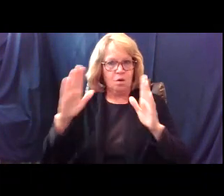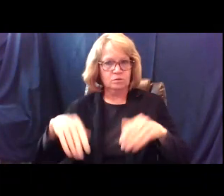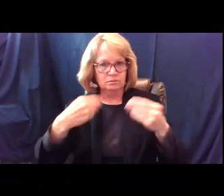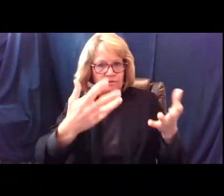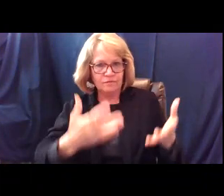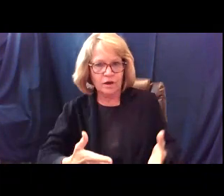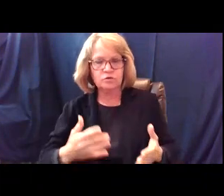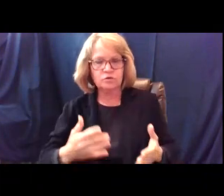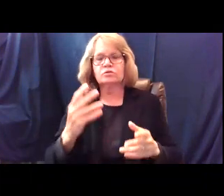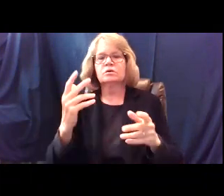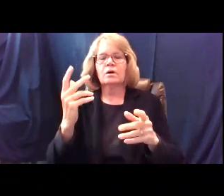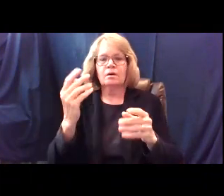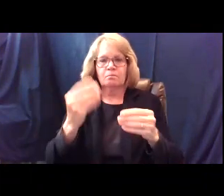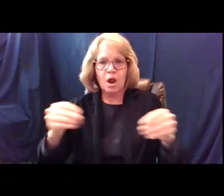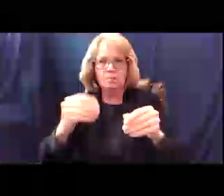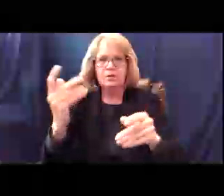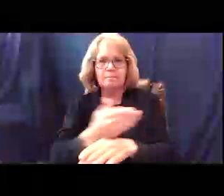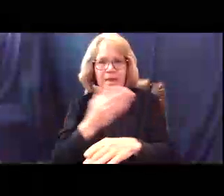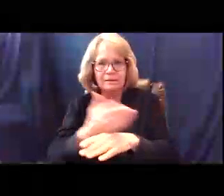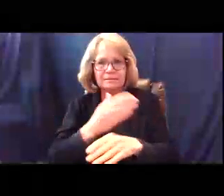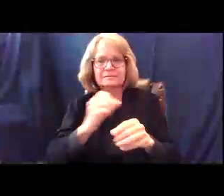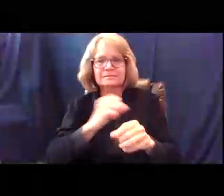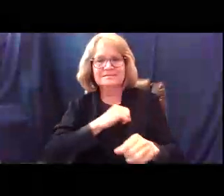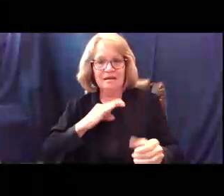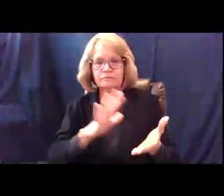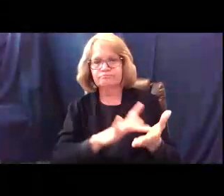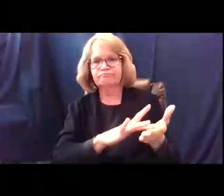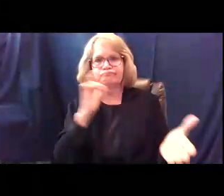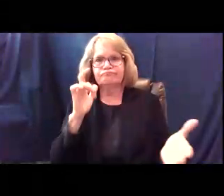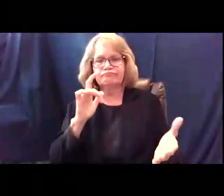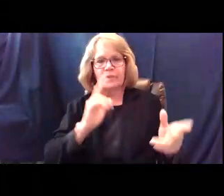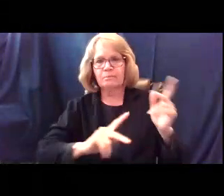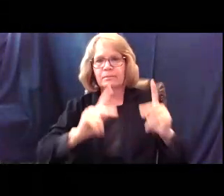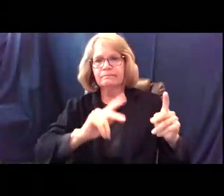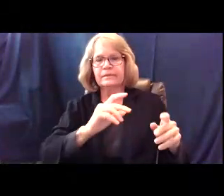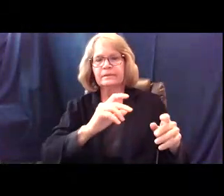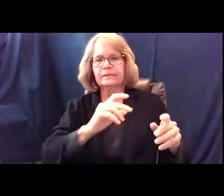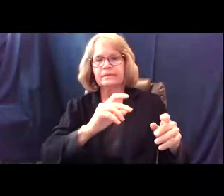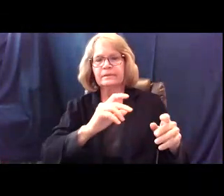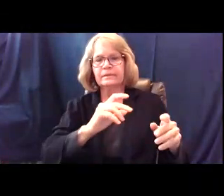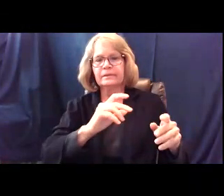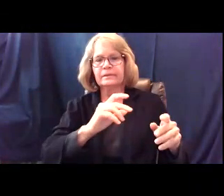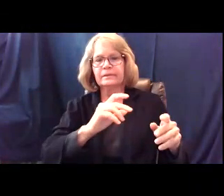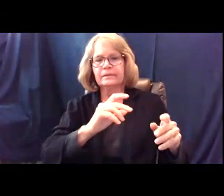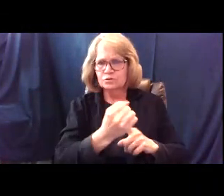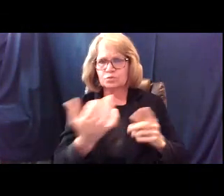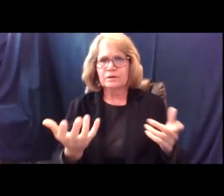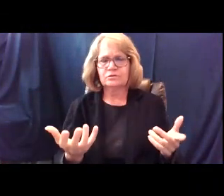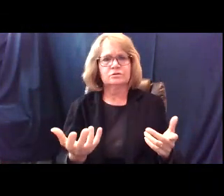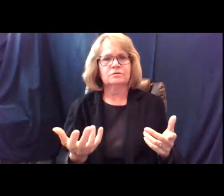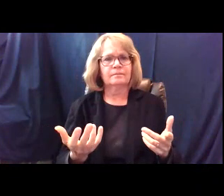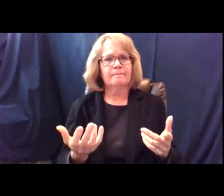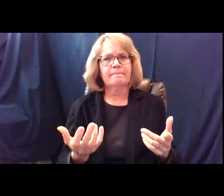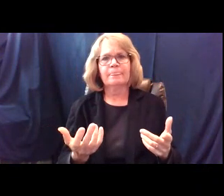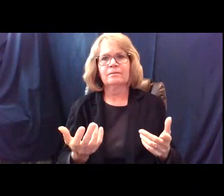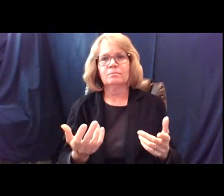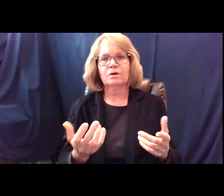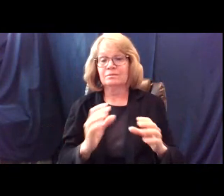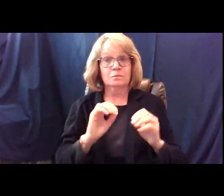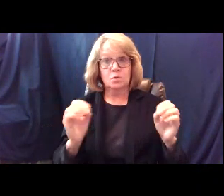property maintenance staff that took advantage of tenants and the situation that they were in. But no one